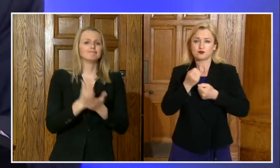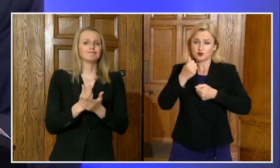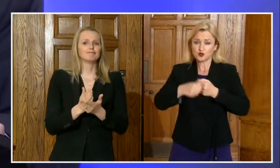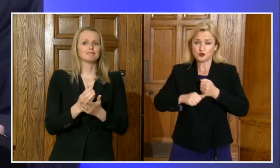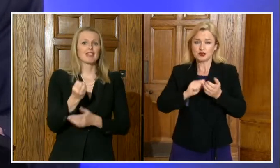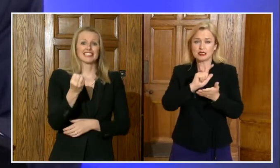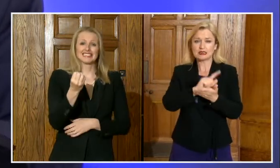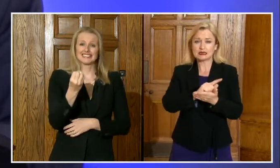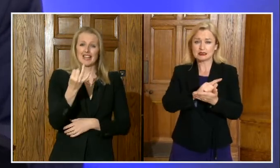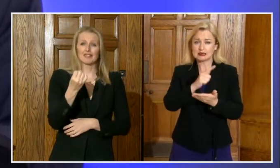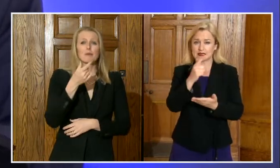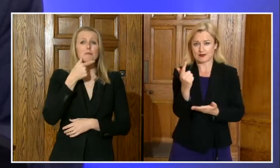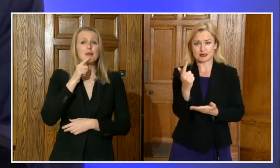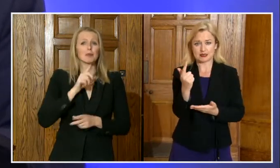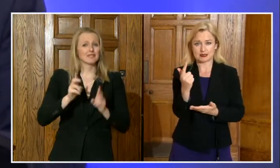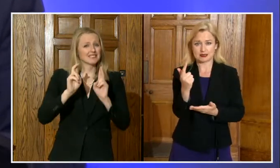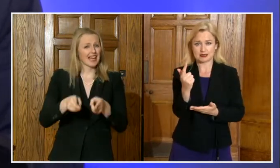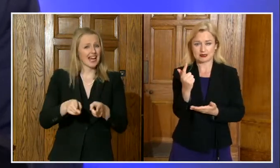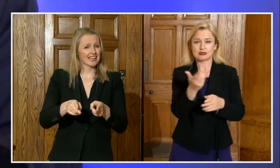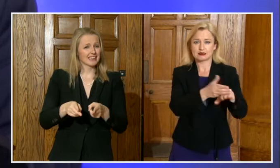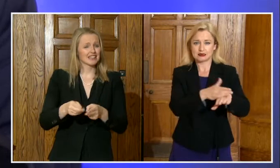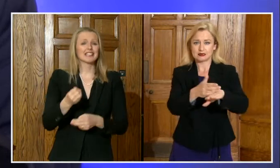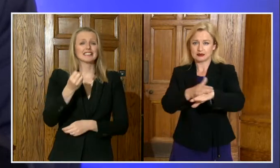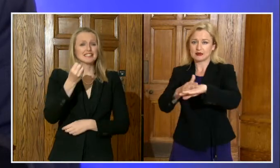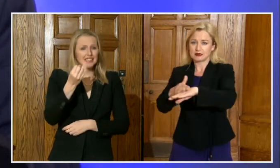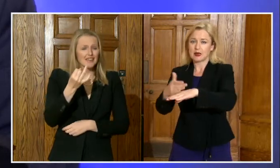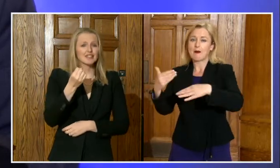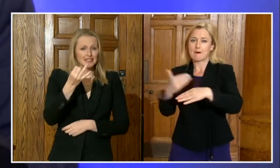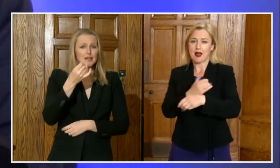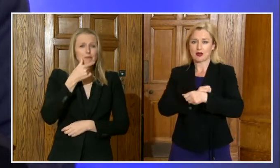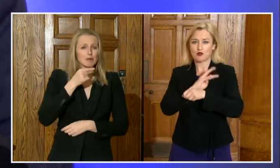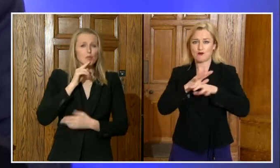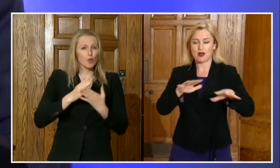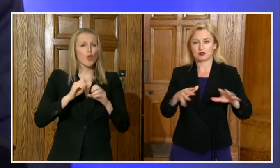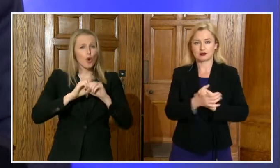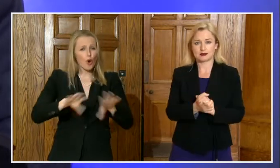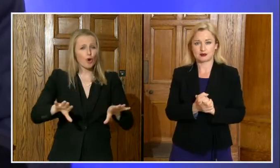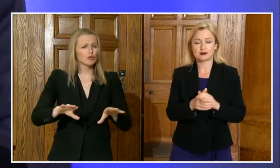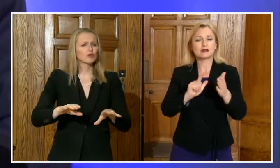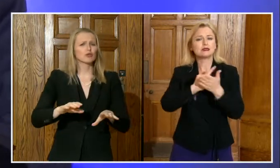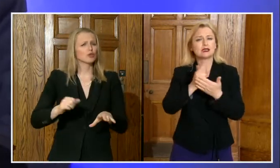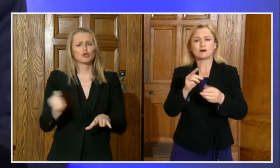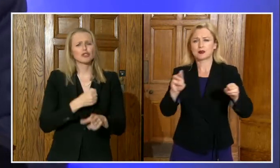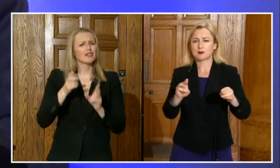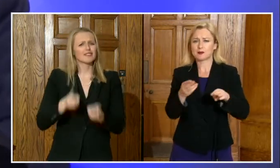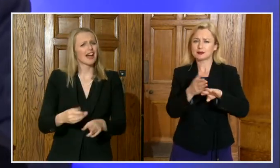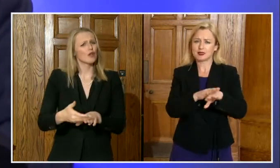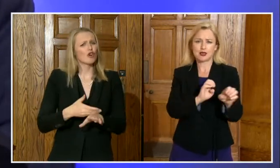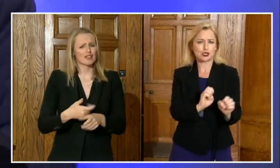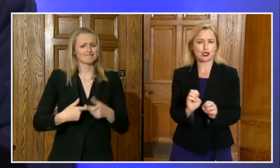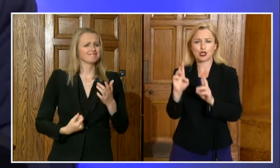more lives cut short, 17 people who we have lost before their time. And that's the